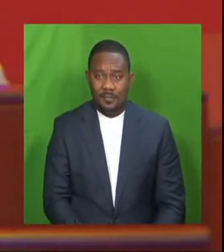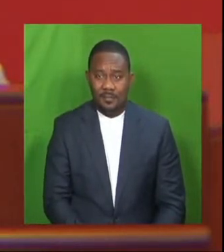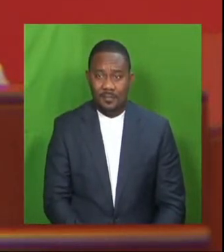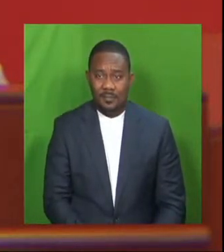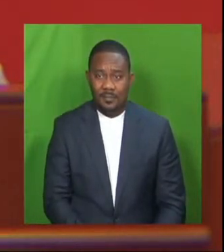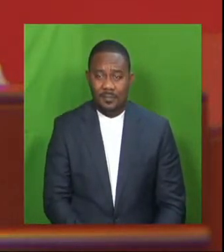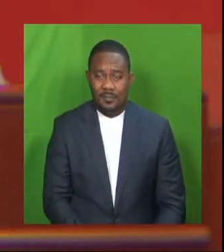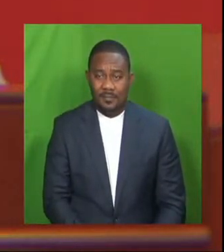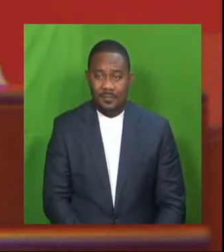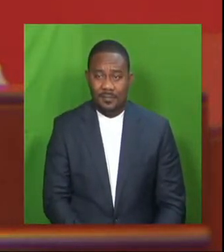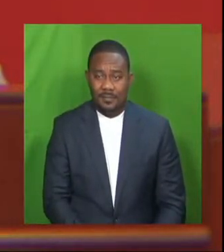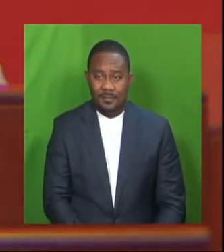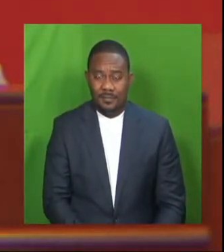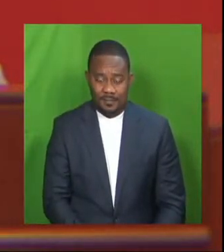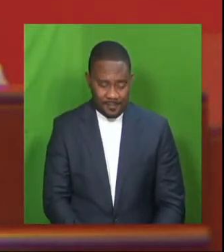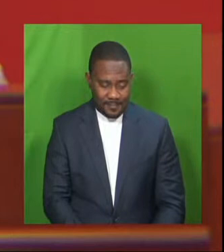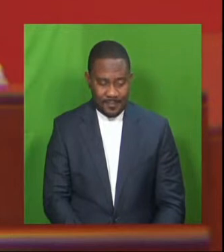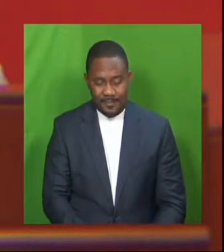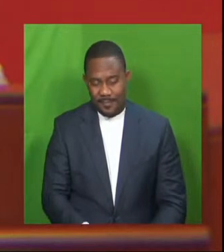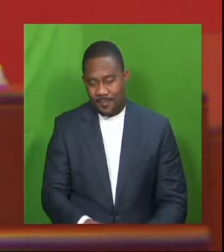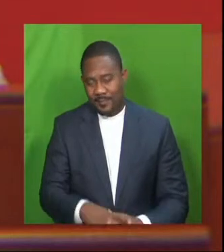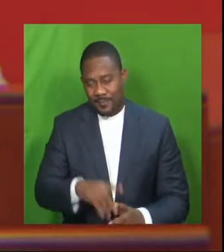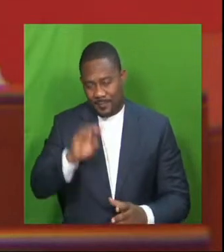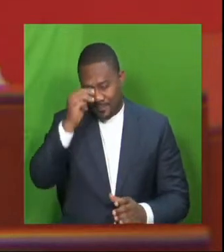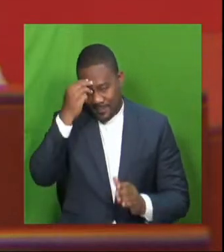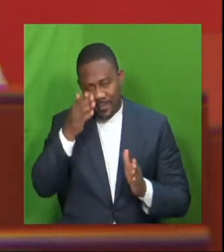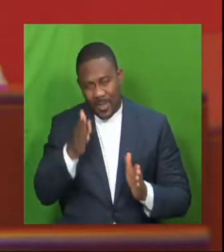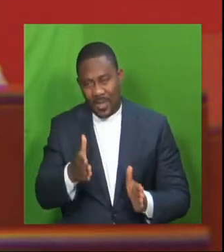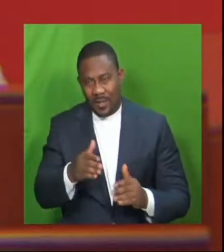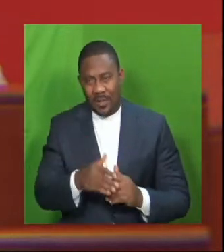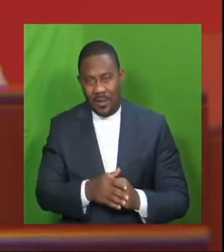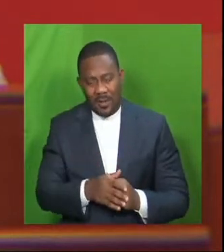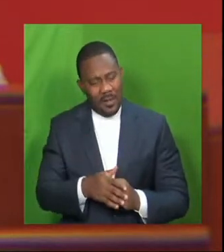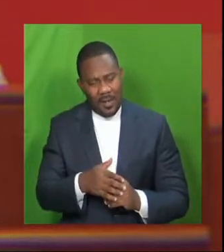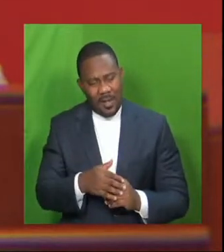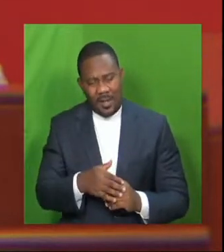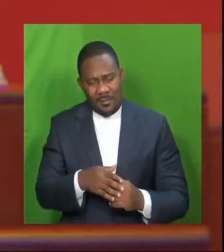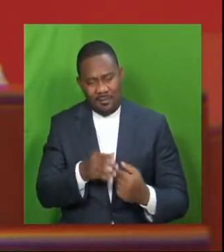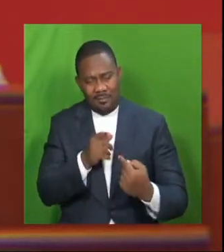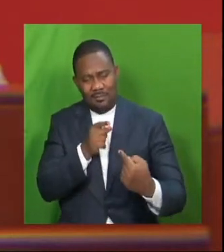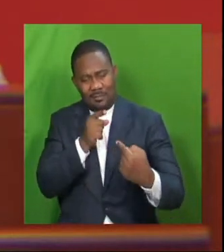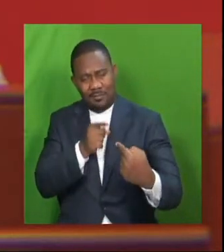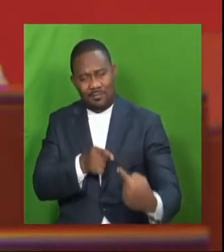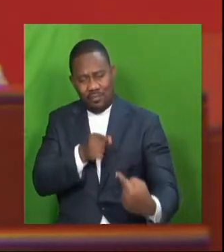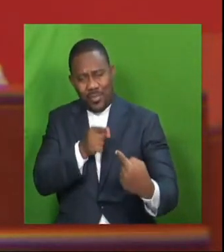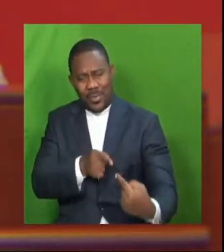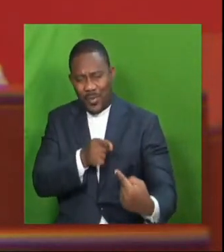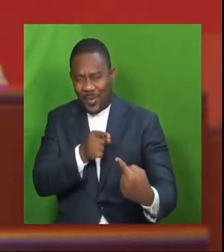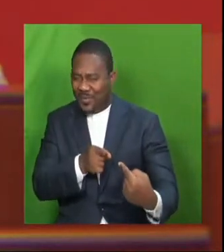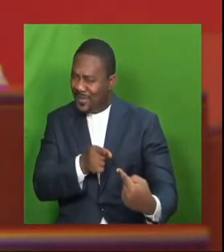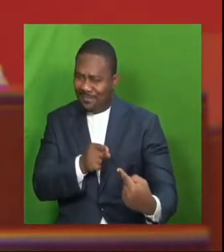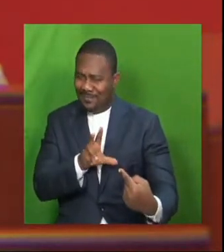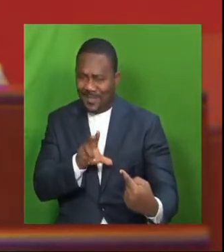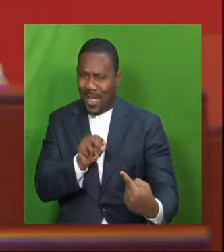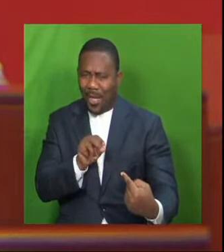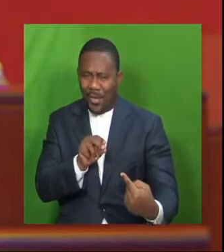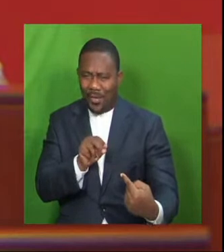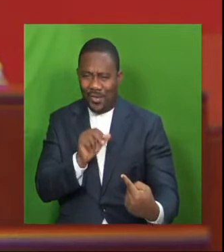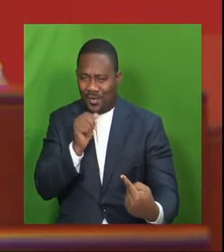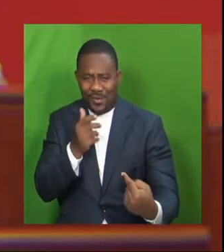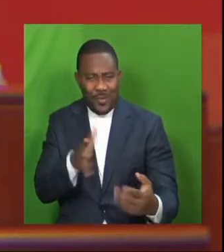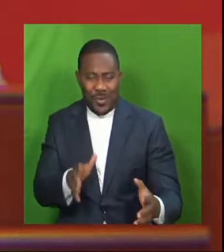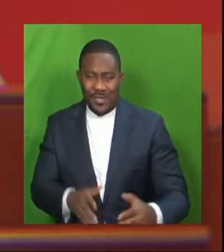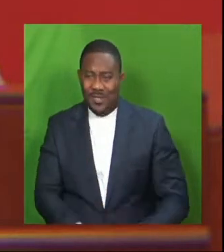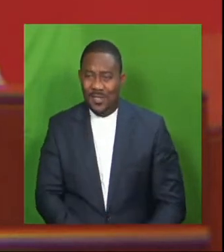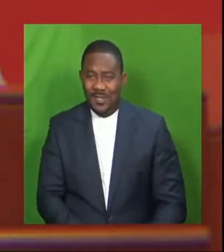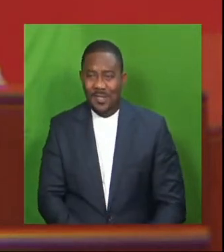Honorable member, honorable minister, I don't want to engage in a debate with you, but